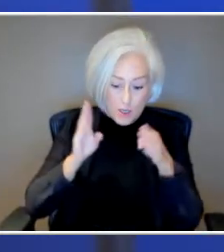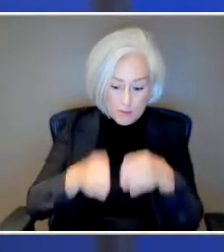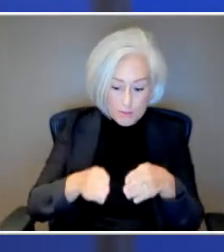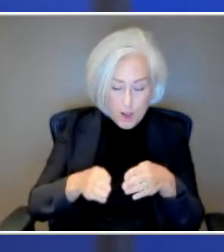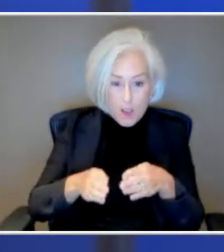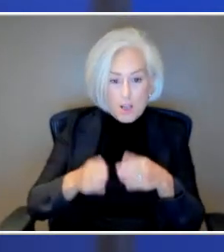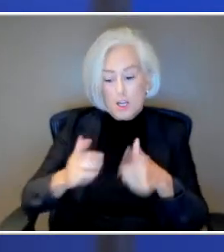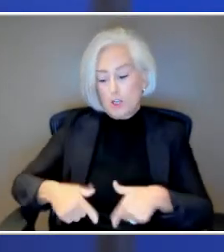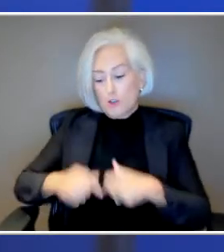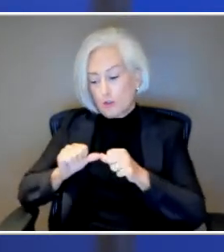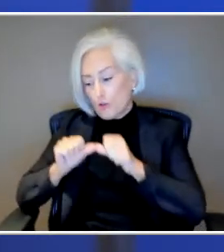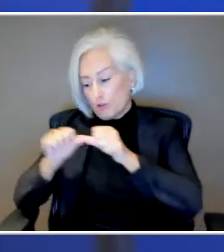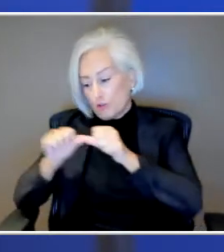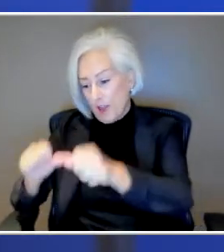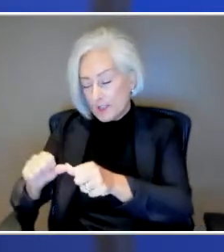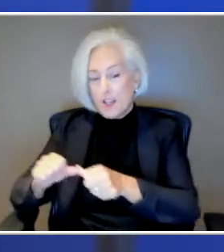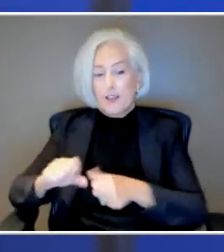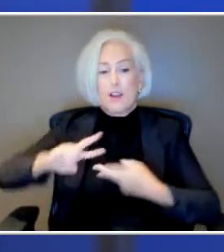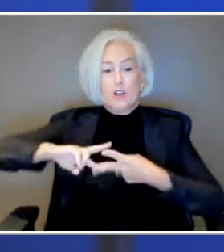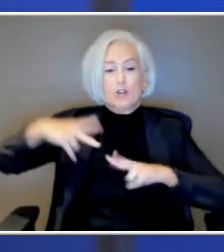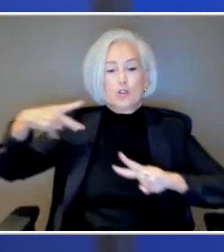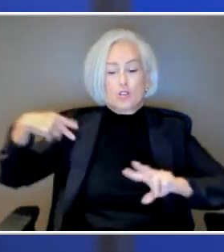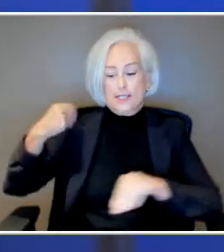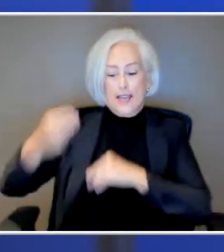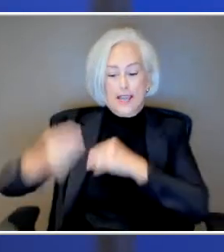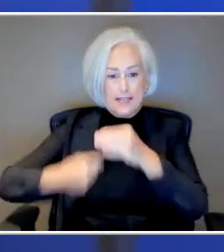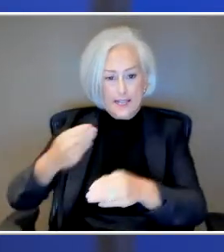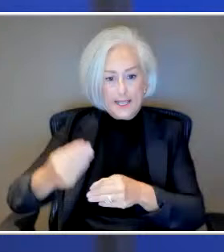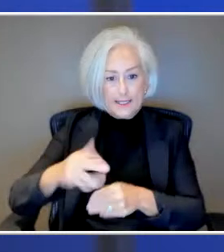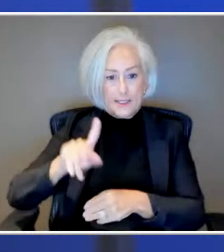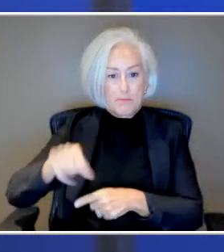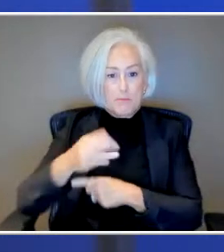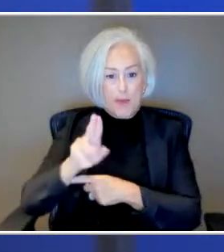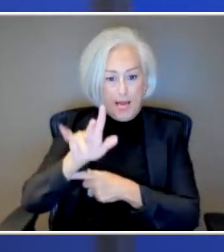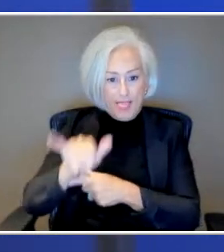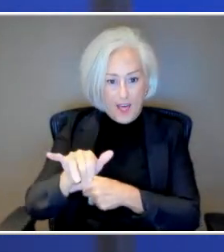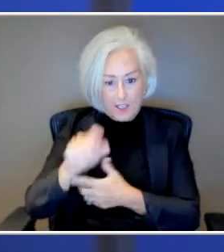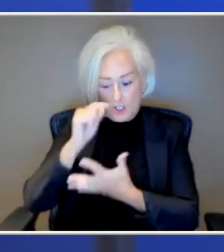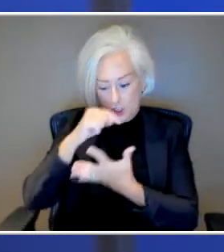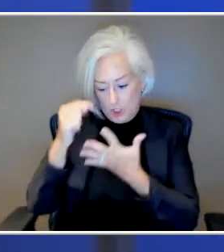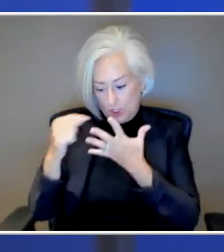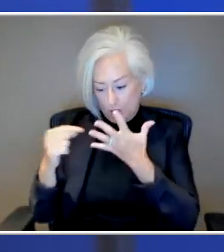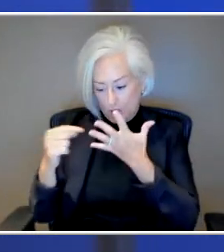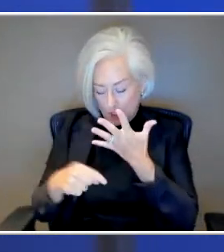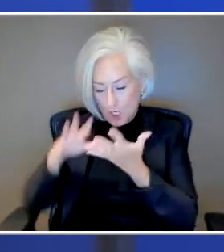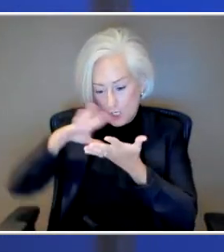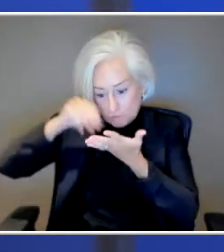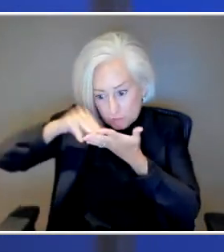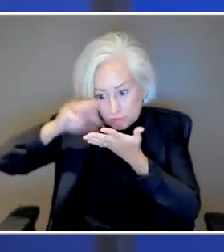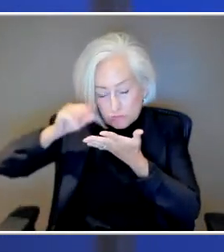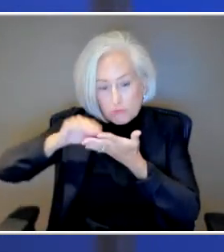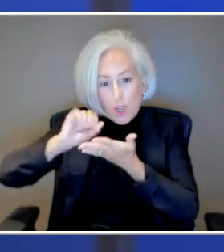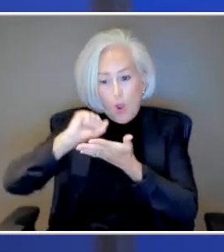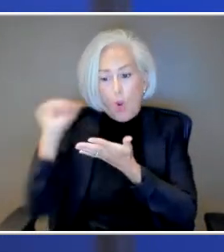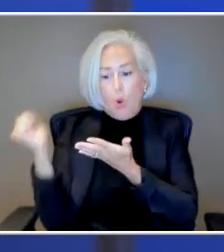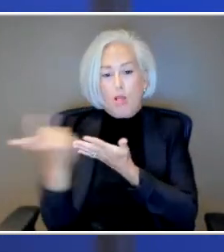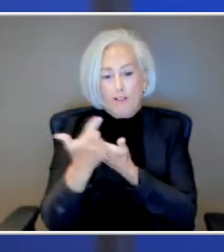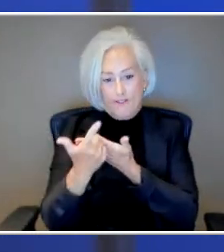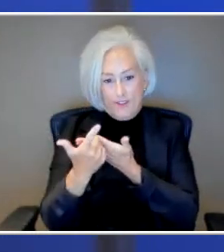genetics, radiology, pathology. We truly get training in every one of those areas and more as part of that